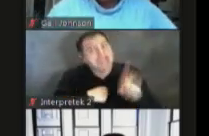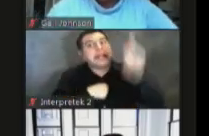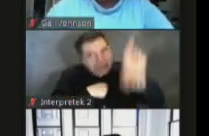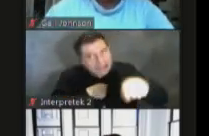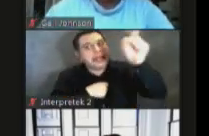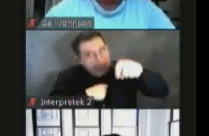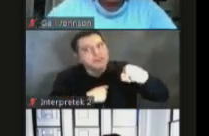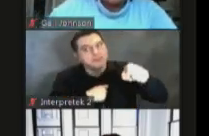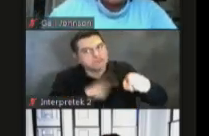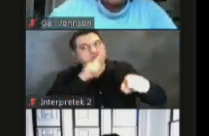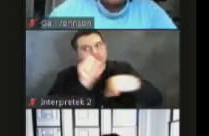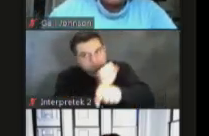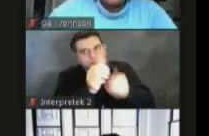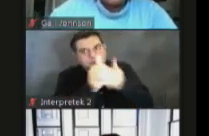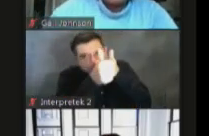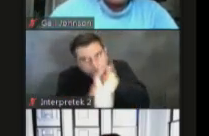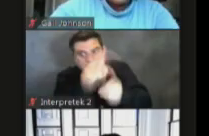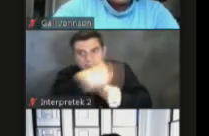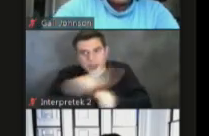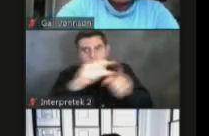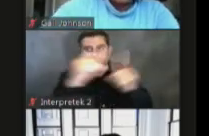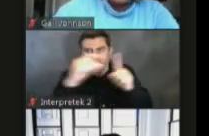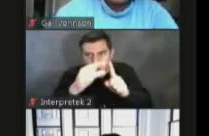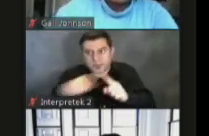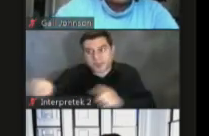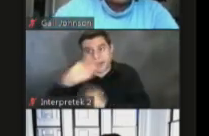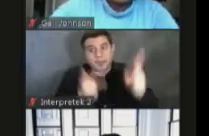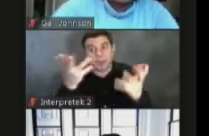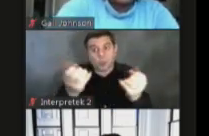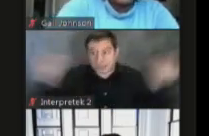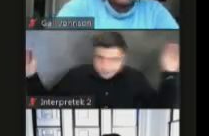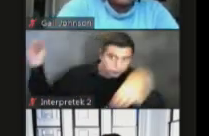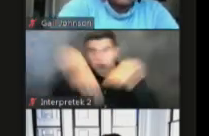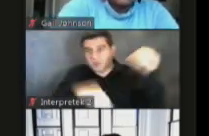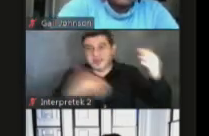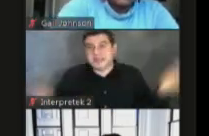more neighbors in our city. We have so much to offer. I love Gainesville.